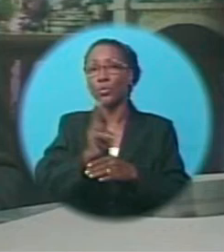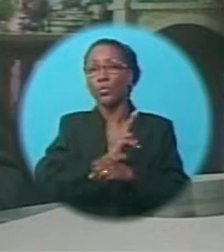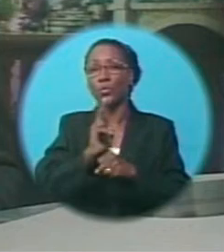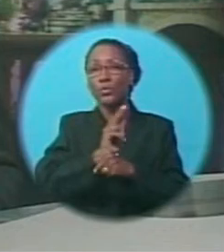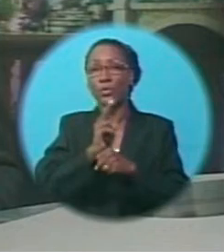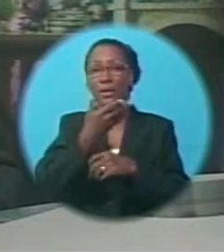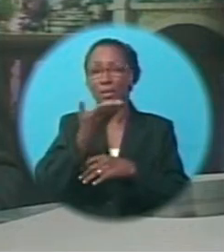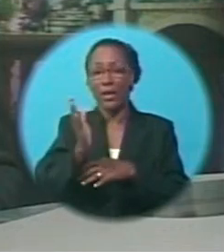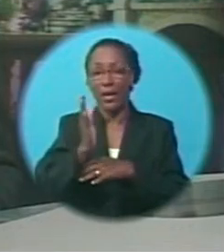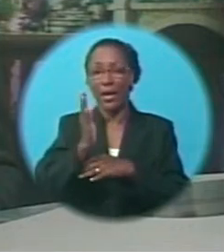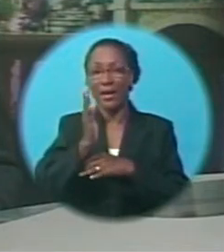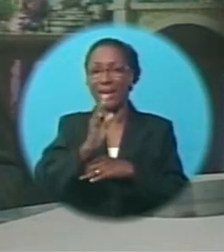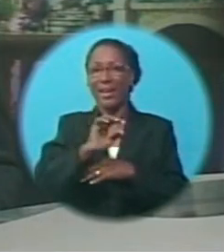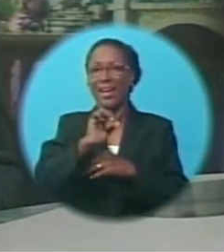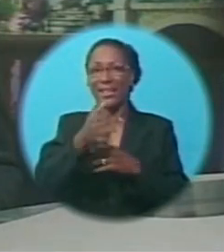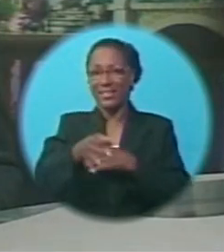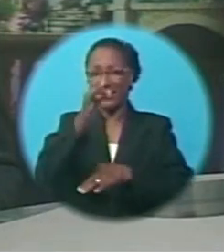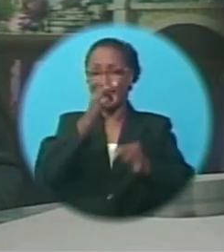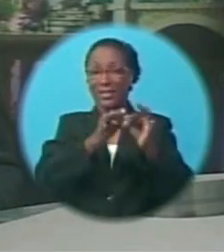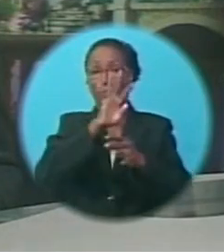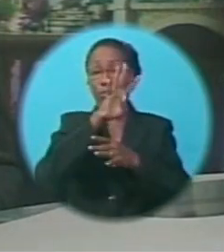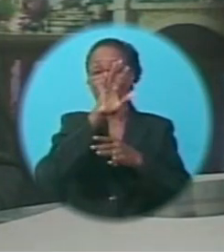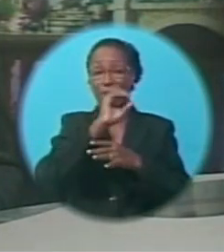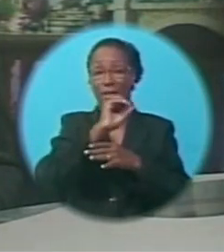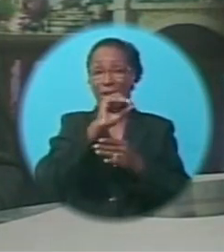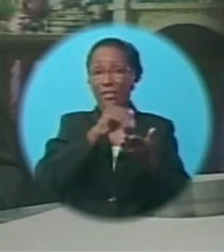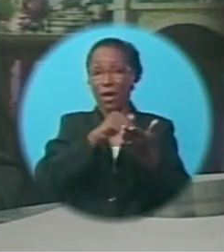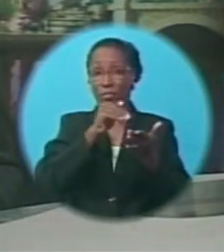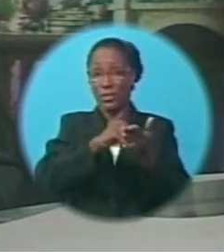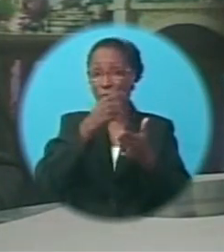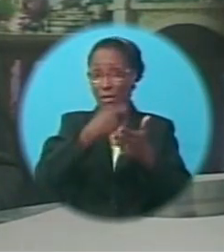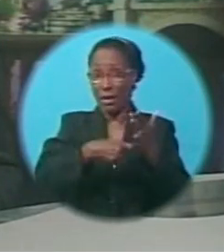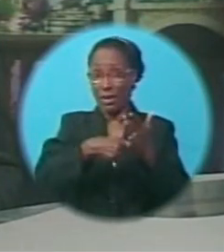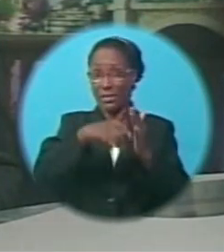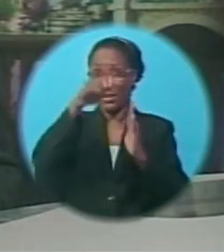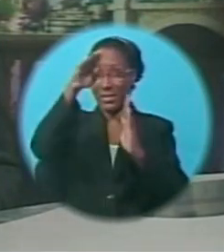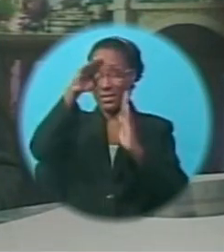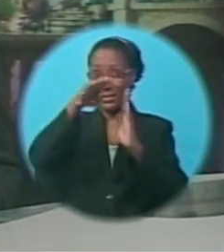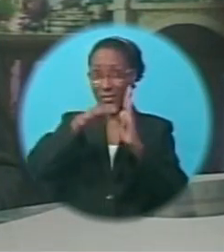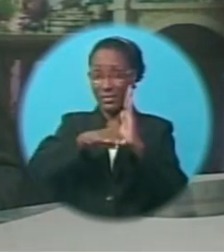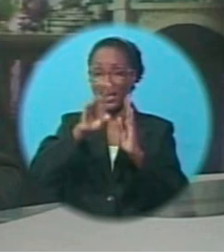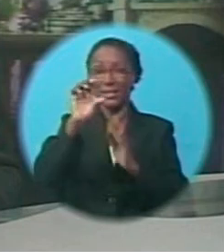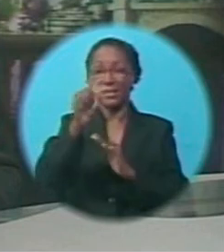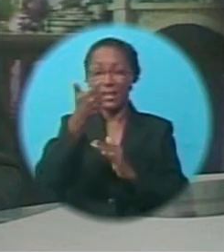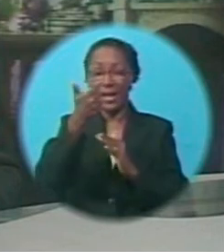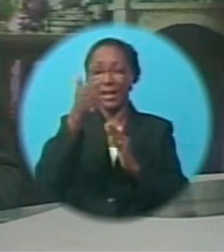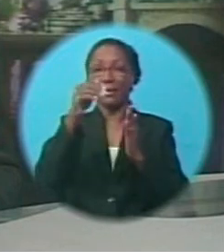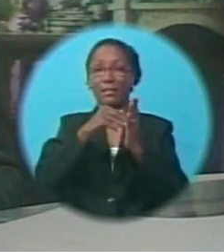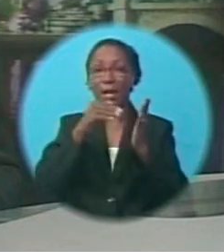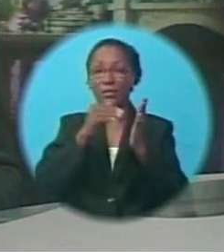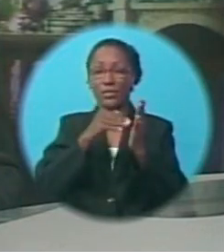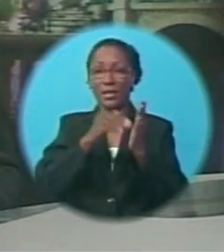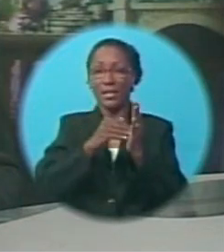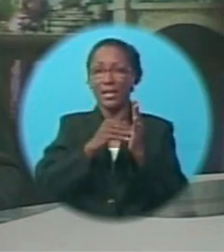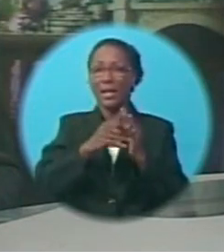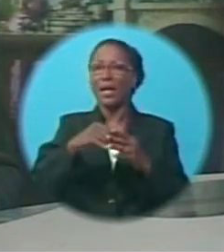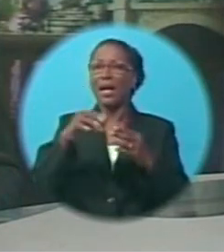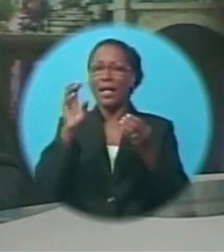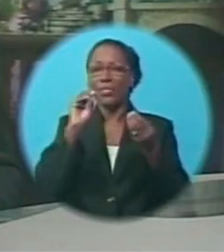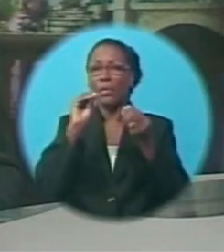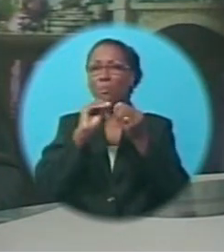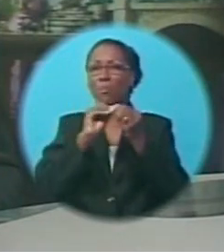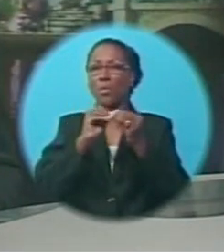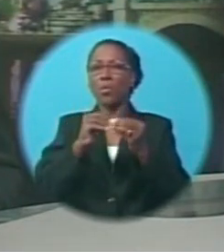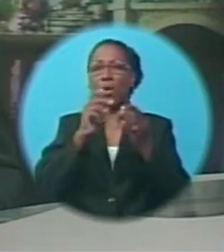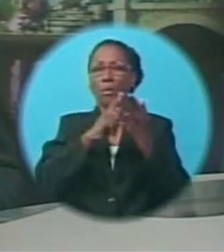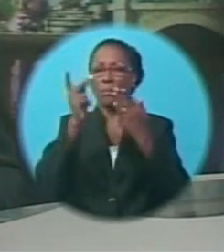under $10,000. Mr. Louis also pointed out that the center is working on a number of other projects and corporate Barbados